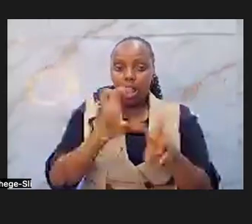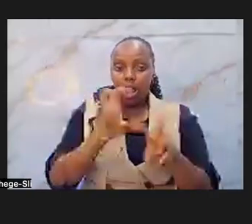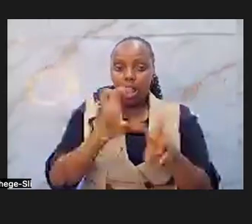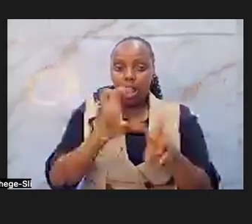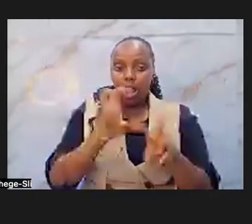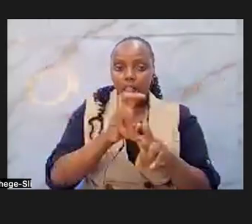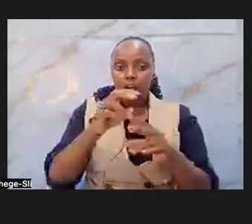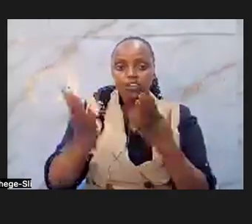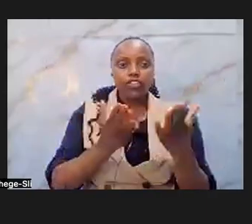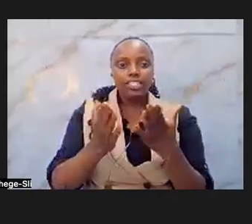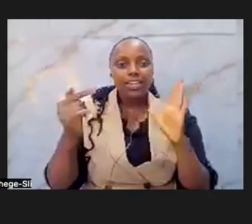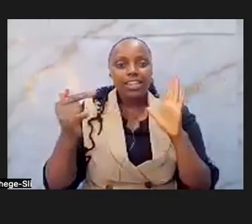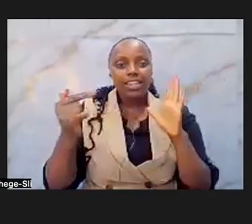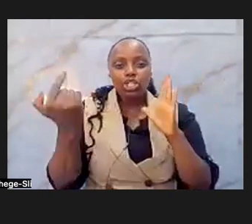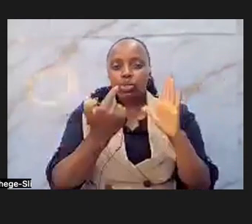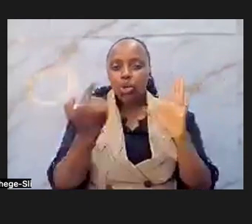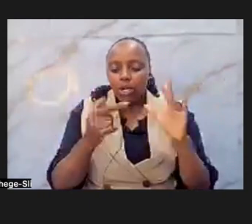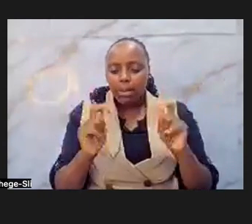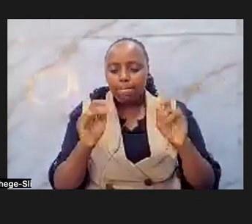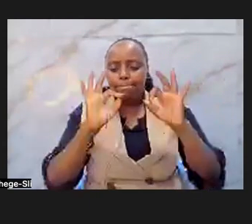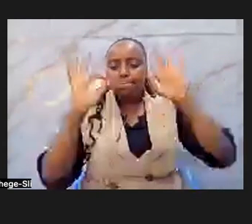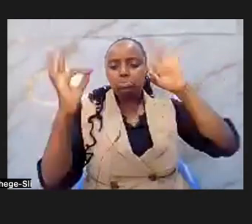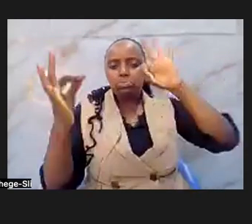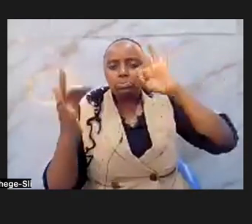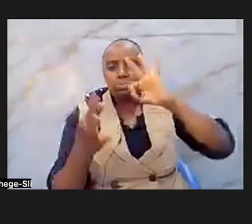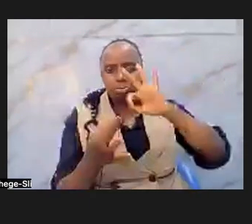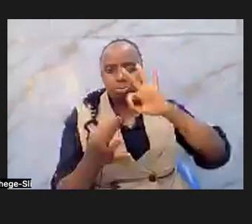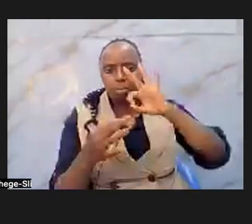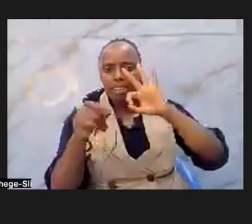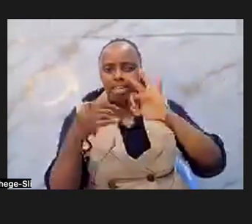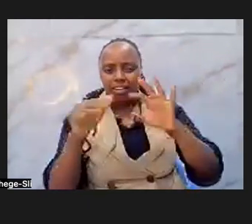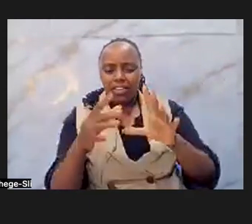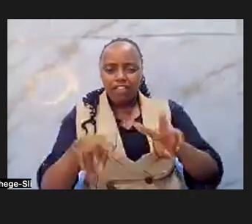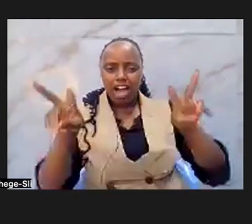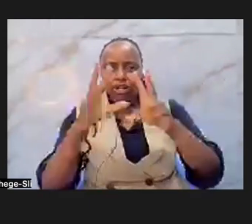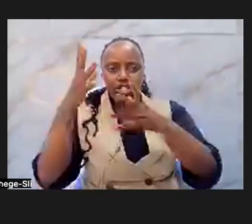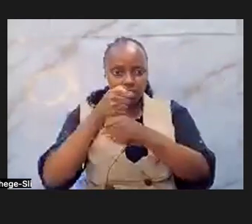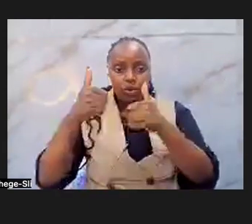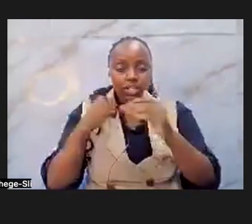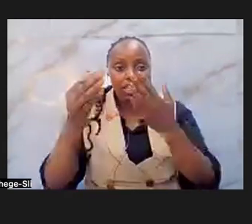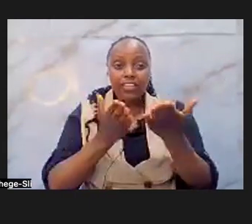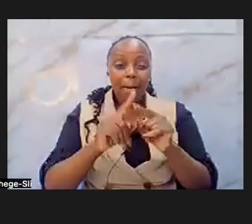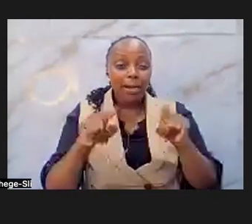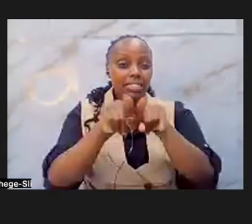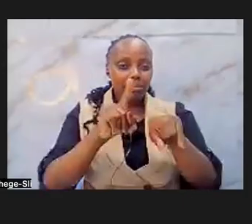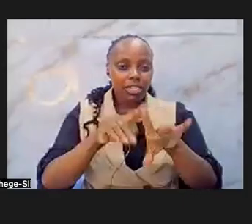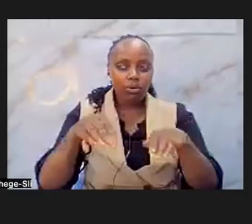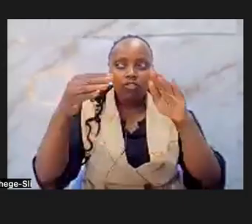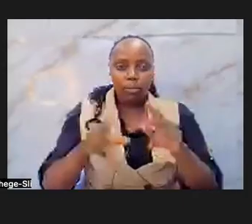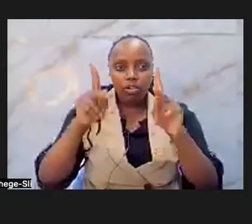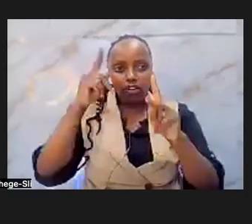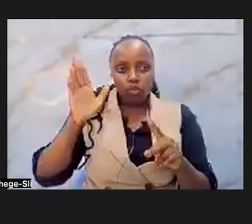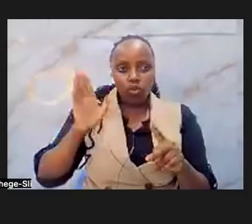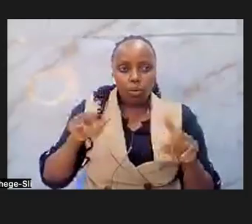the community is putting on the services, but also provides the chance for women to seek quality care at the facility.